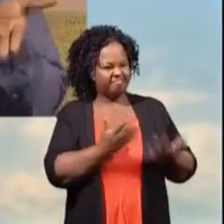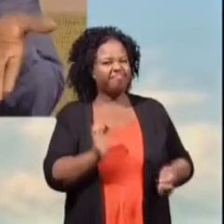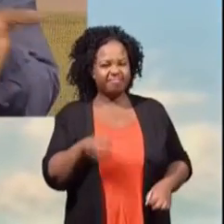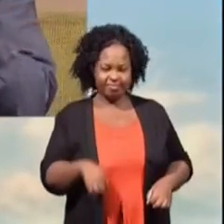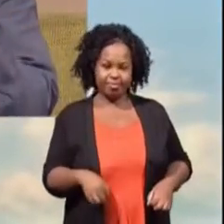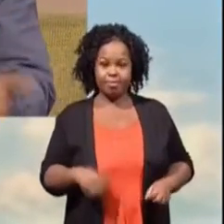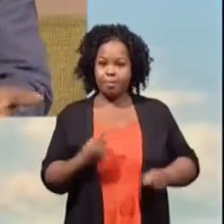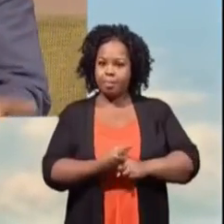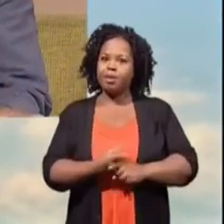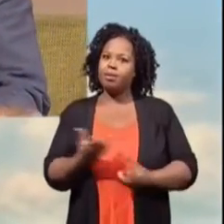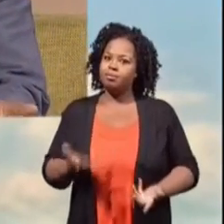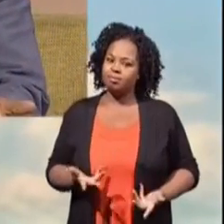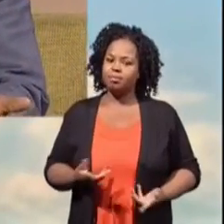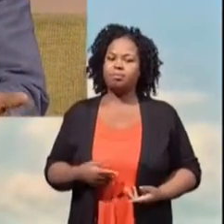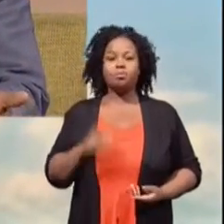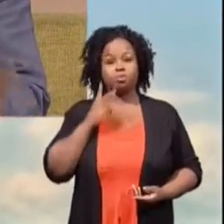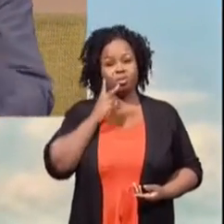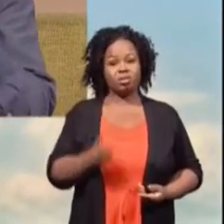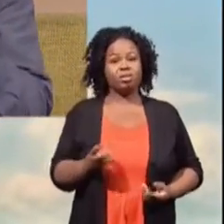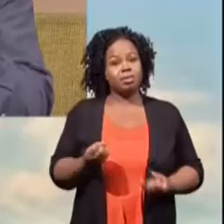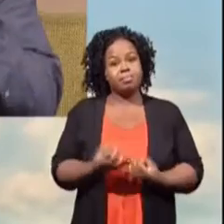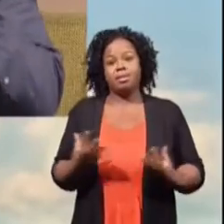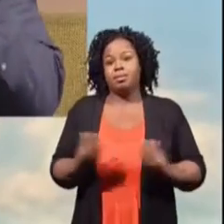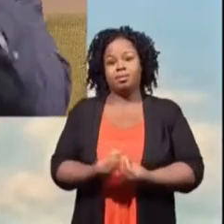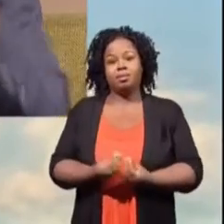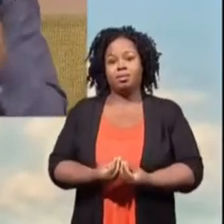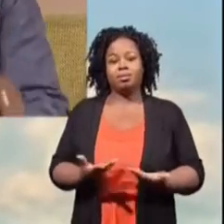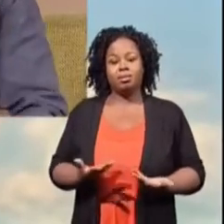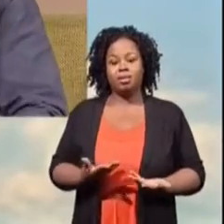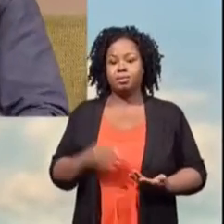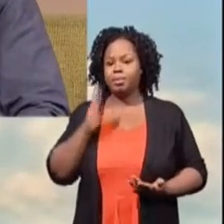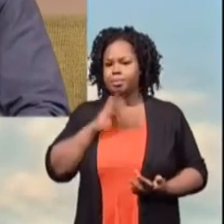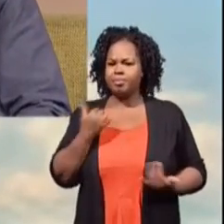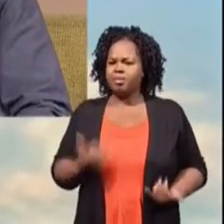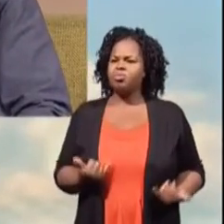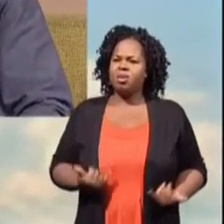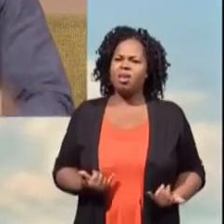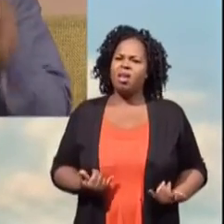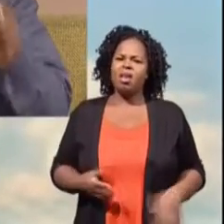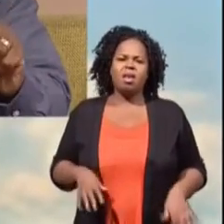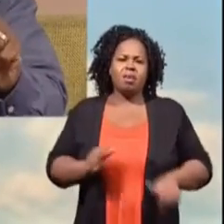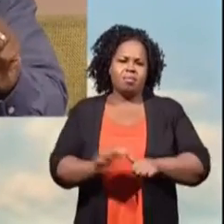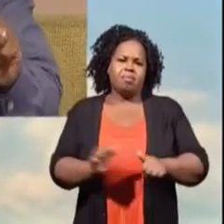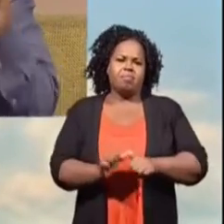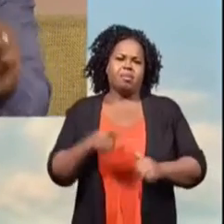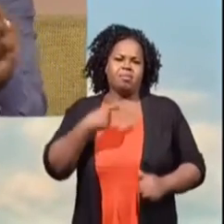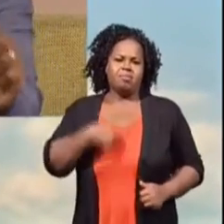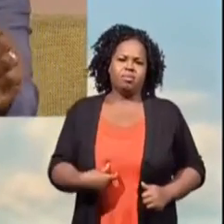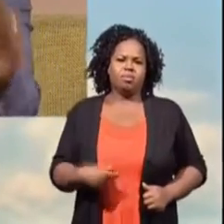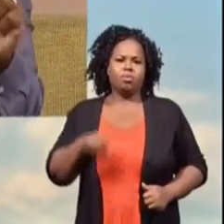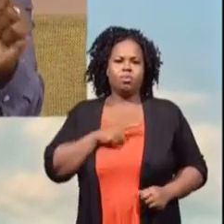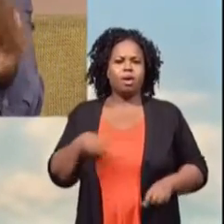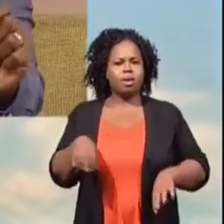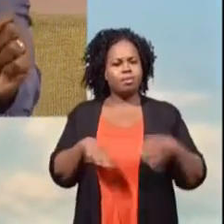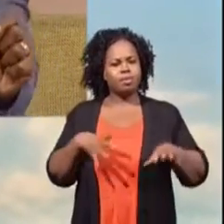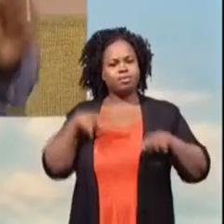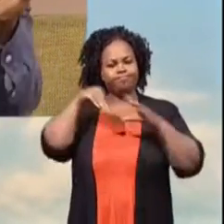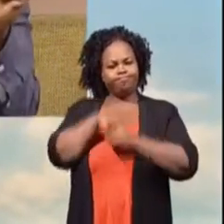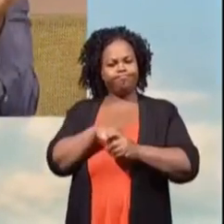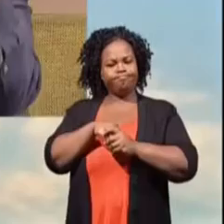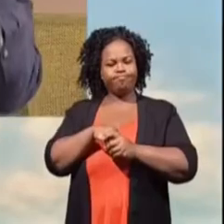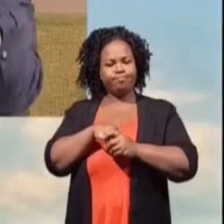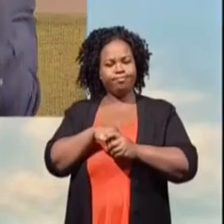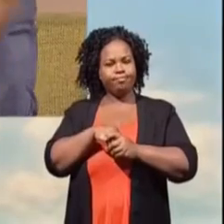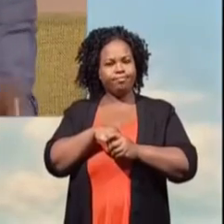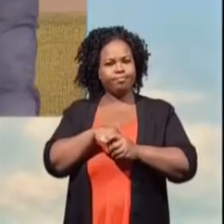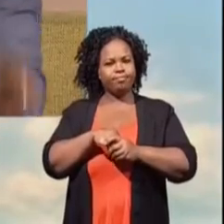understand exactly asabona ukuthi sirojiwe lana I'm trying to say I'm a better man today because of actively